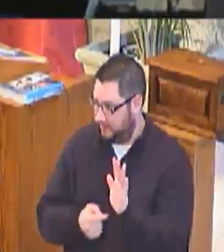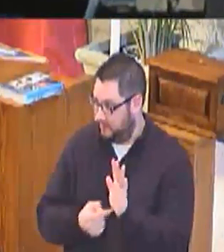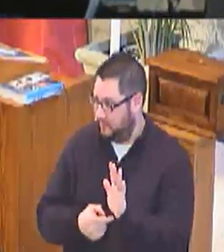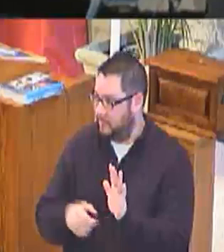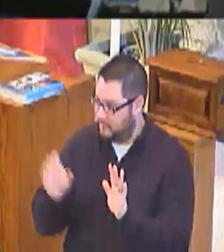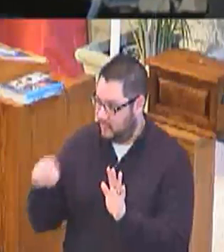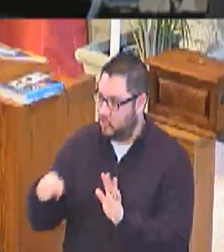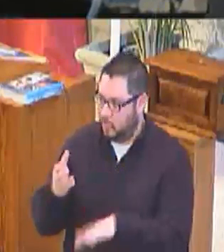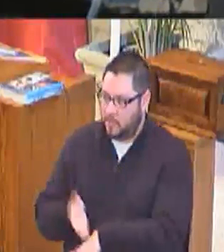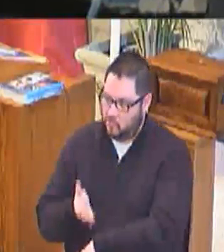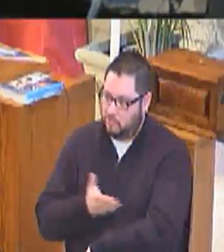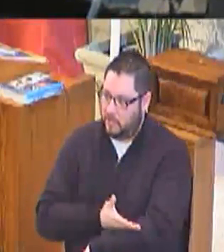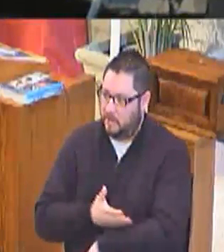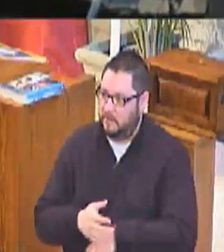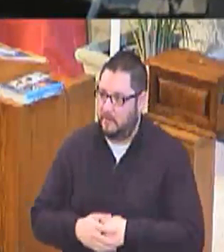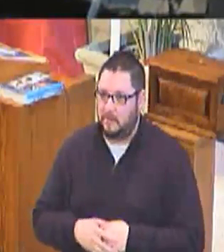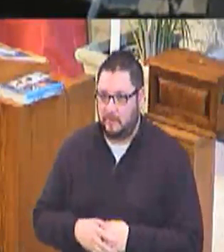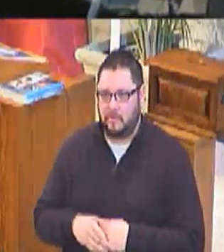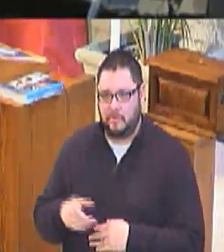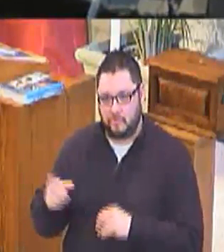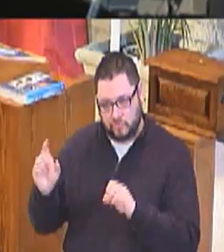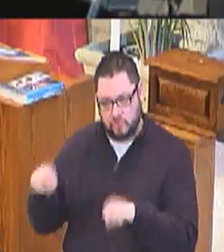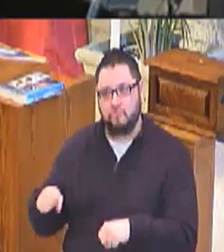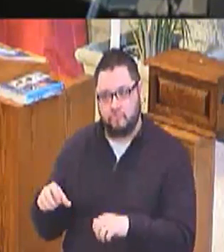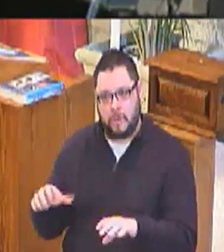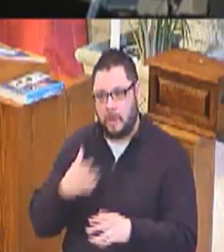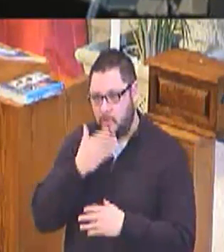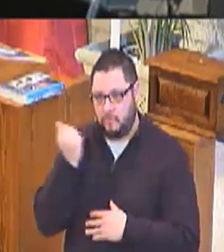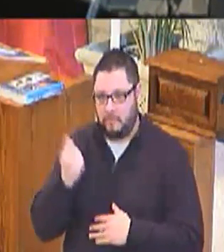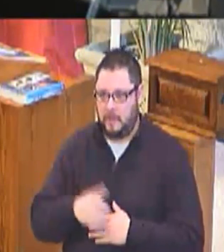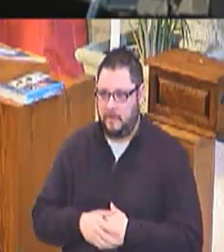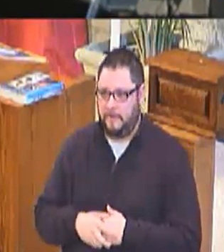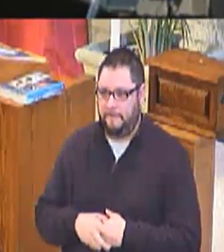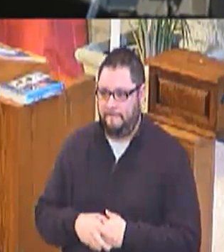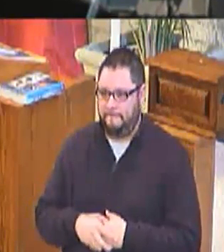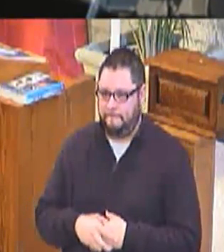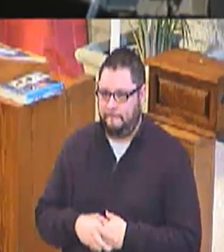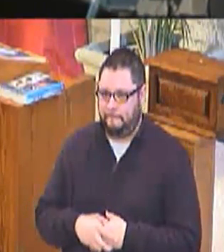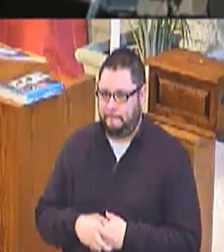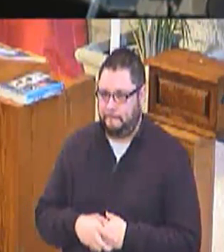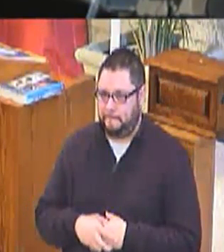that. You can do better than that.